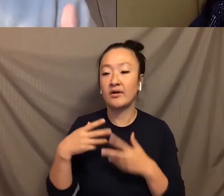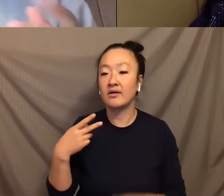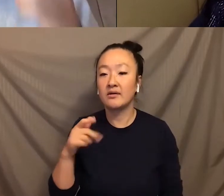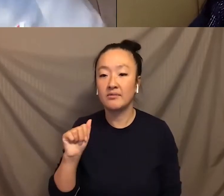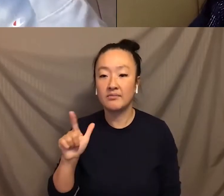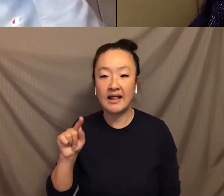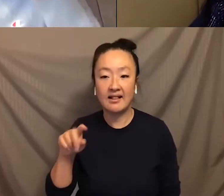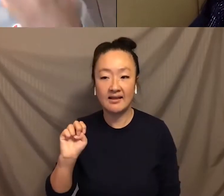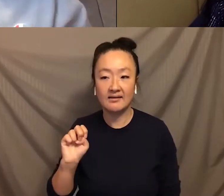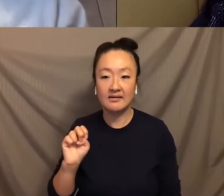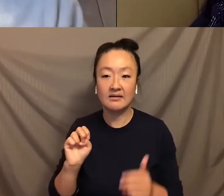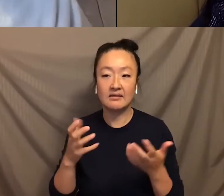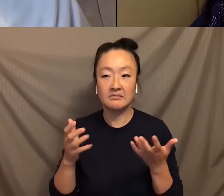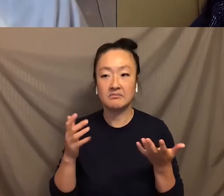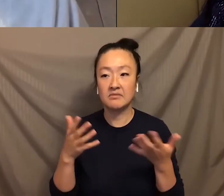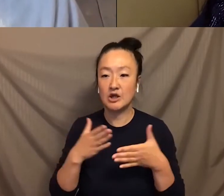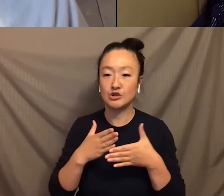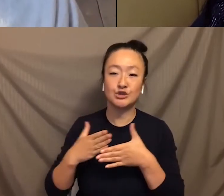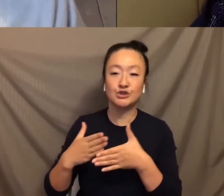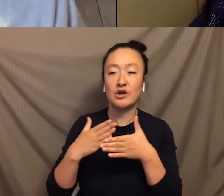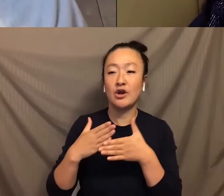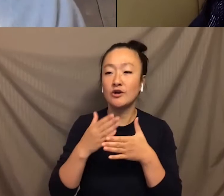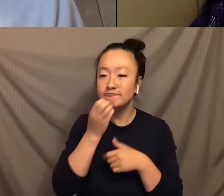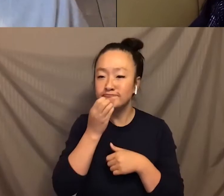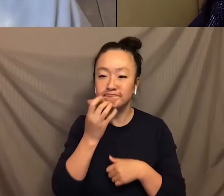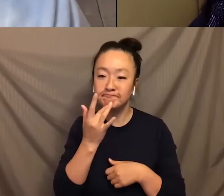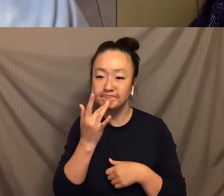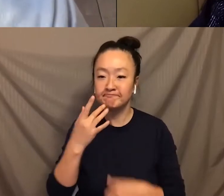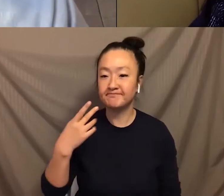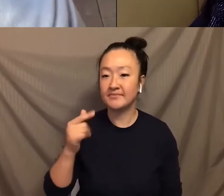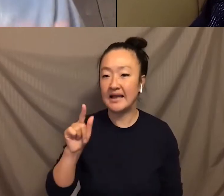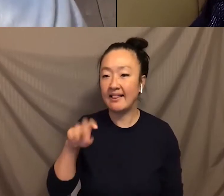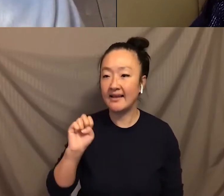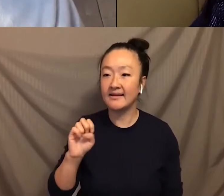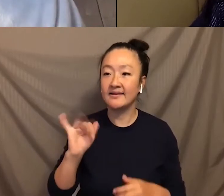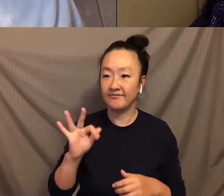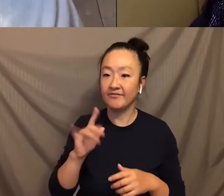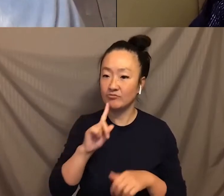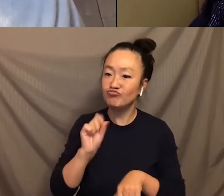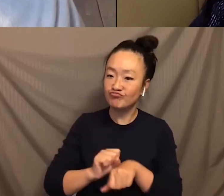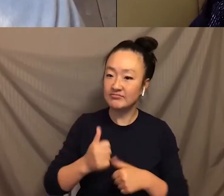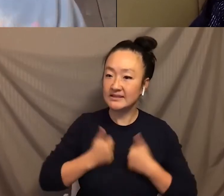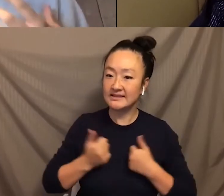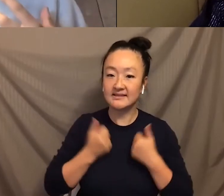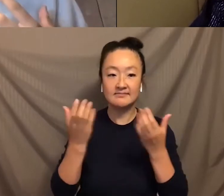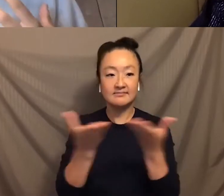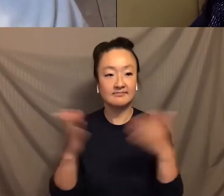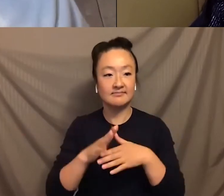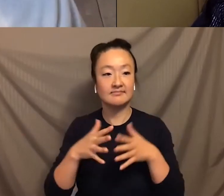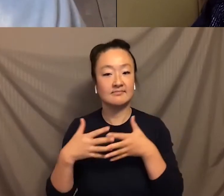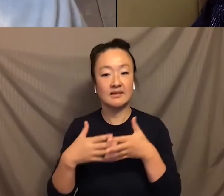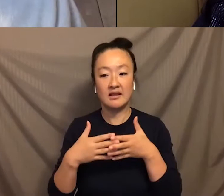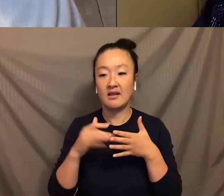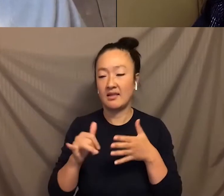if such a thing as a shared palate does exist on the national level, that was the creation of